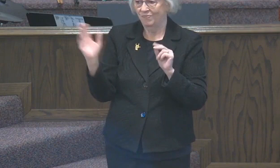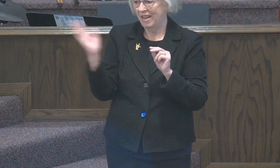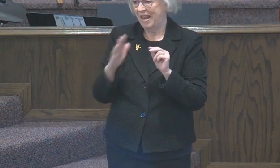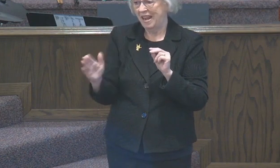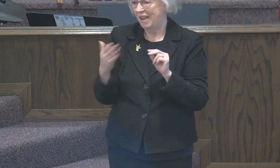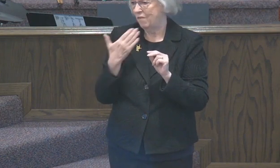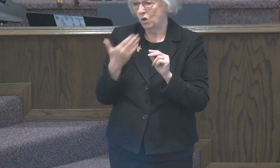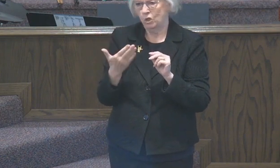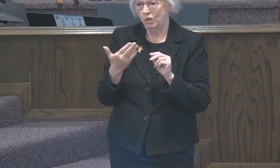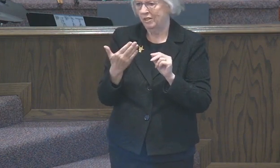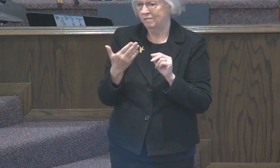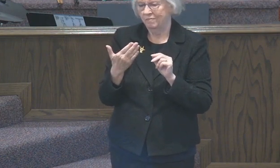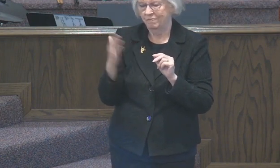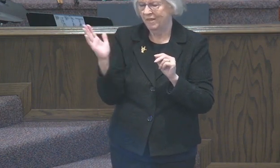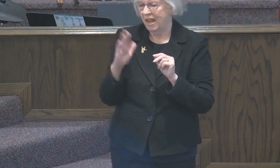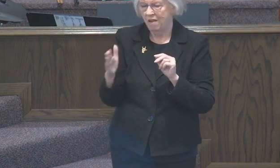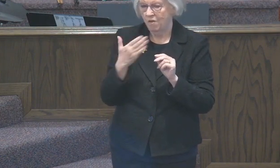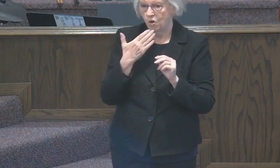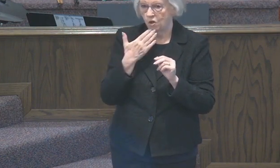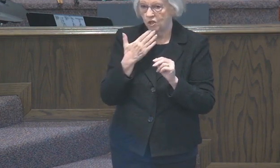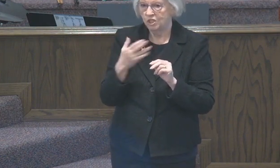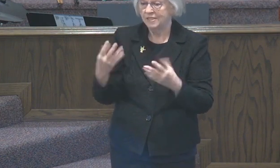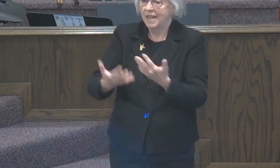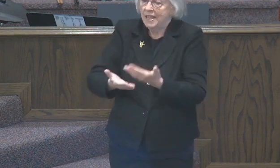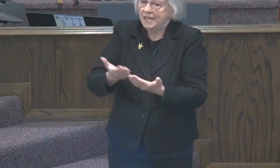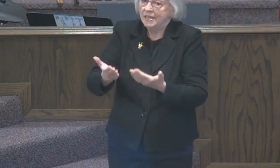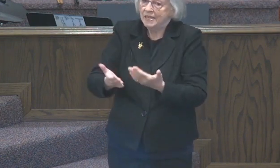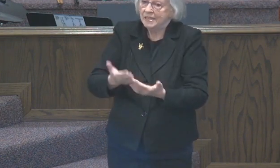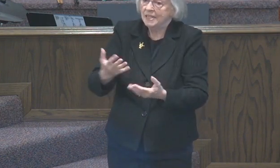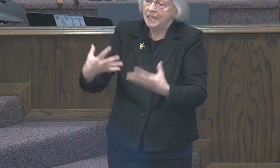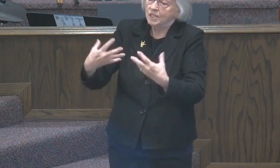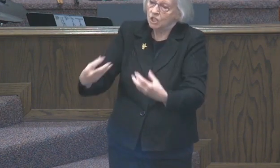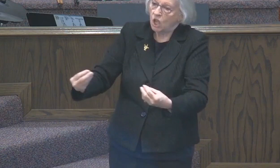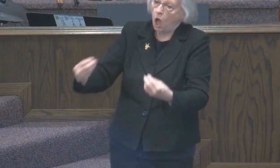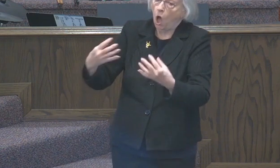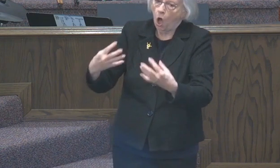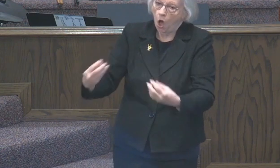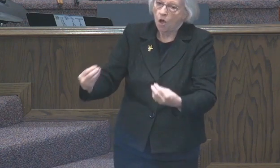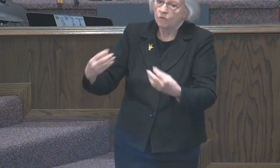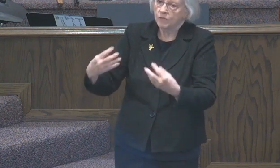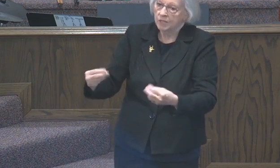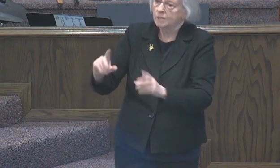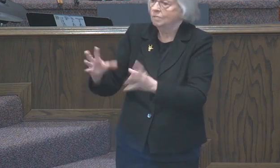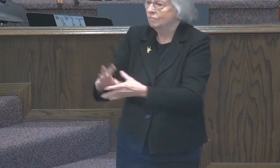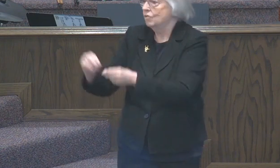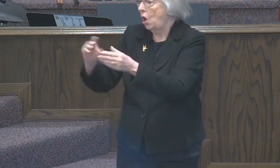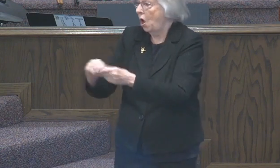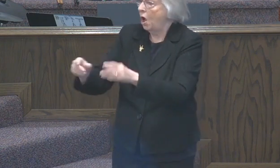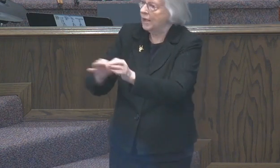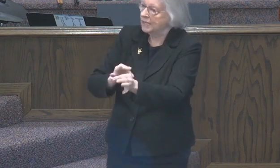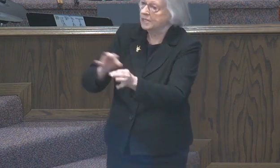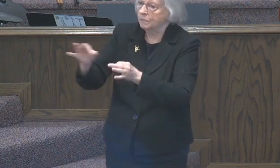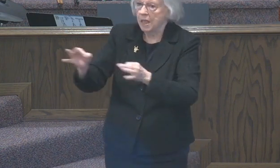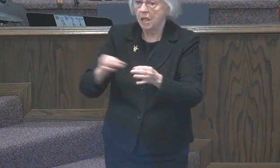God doesn't need you to defend him. The Word doesn't need you to defend